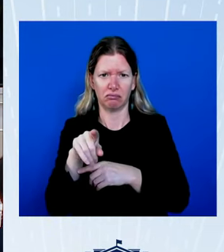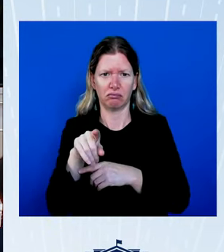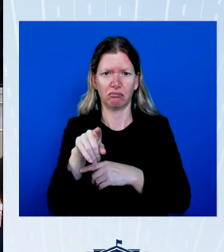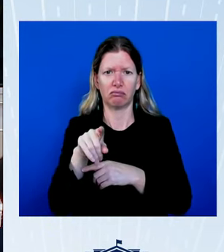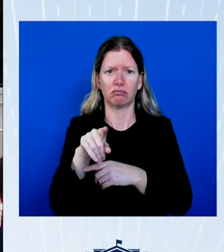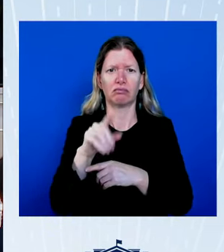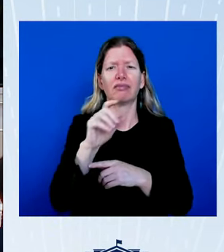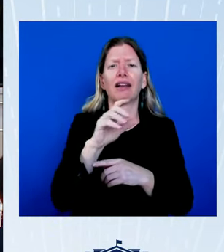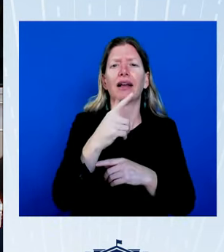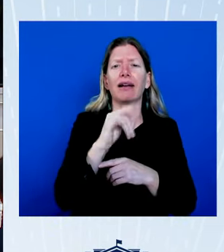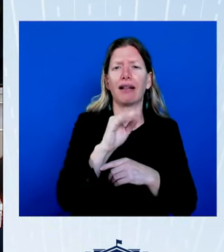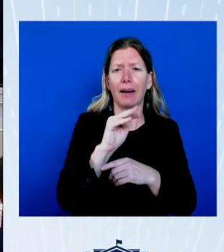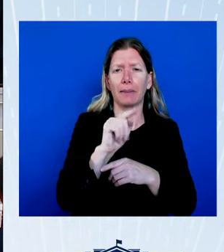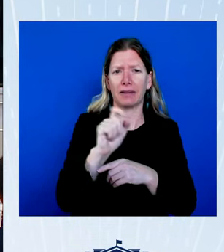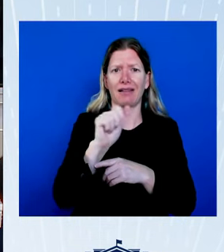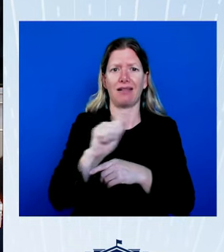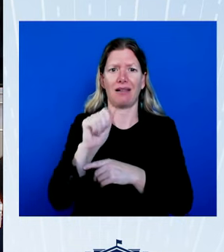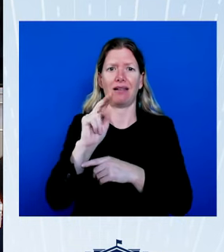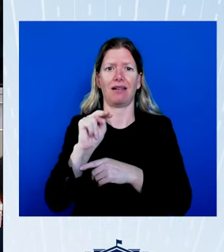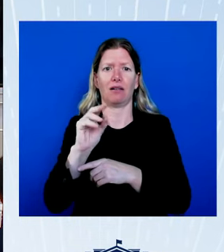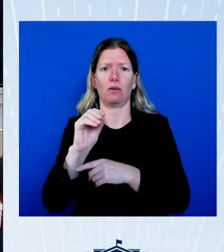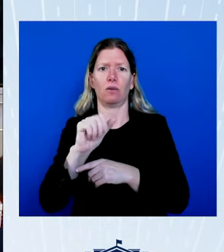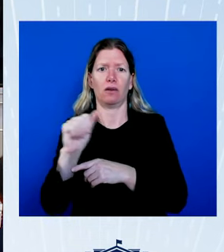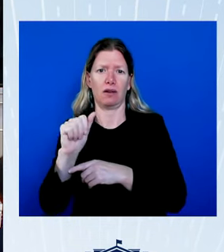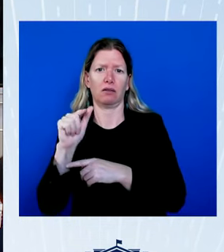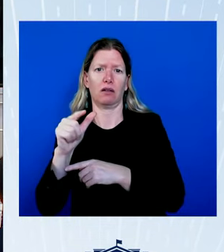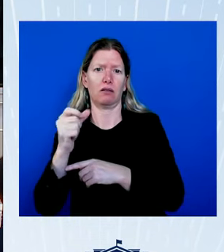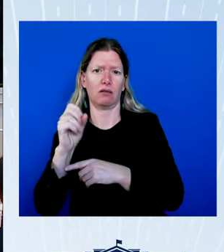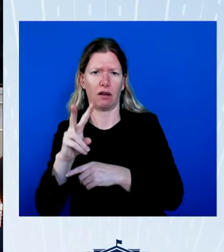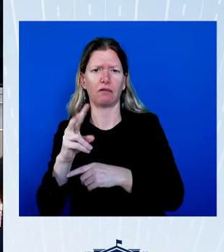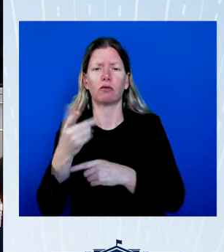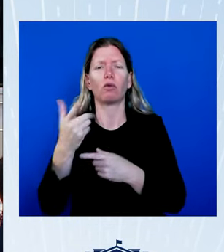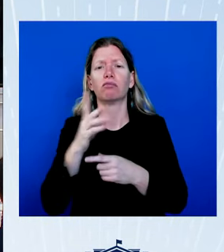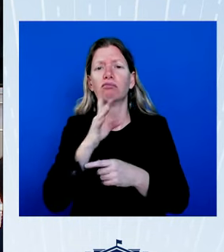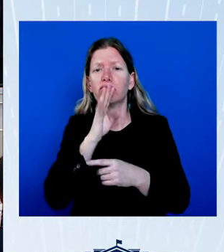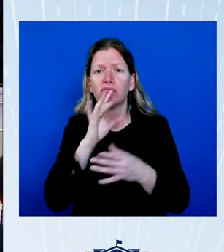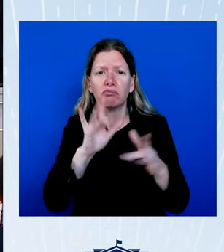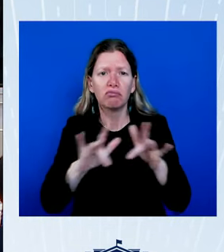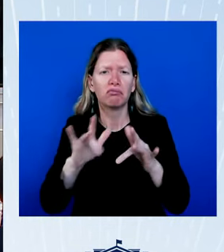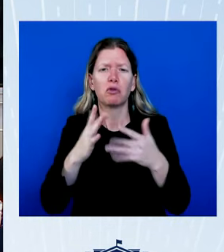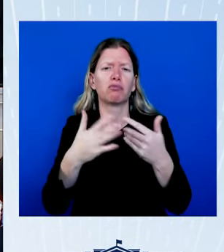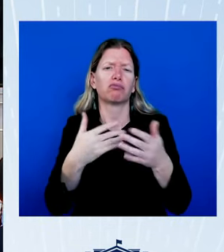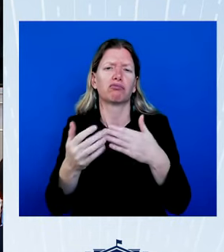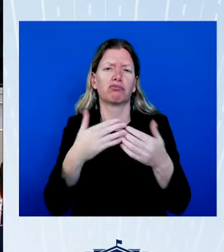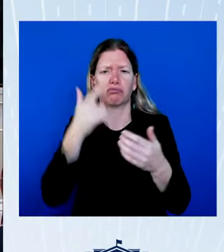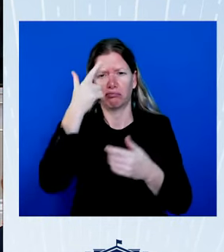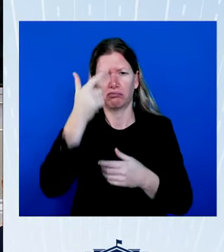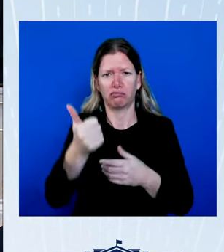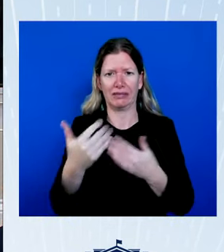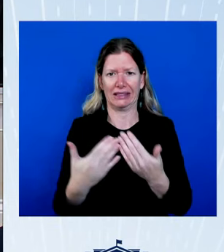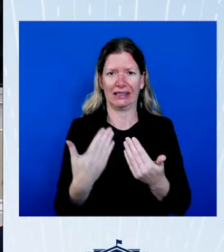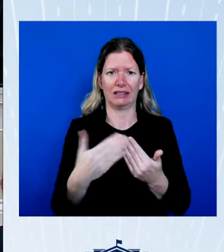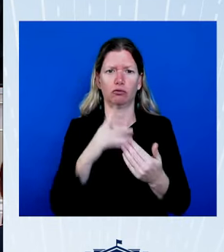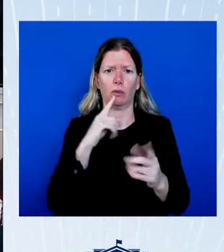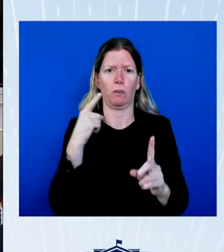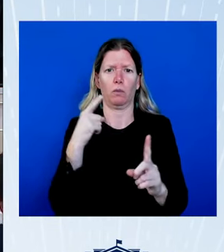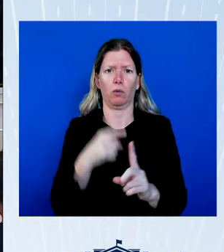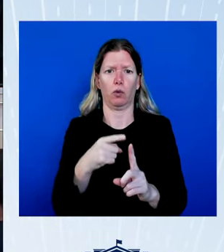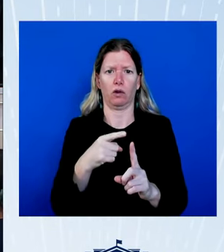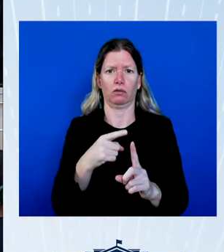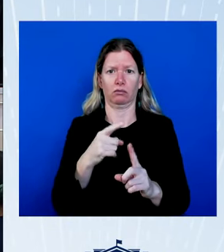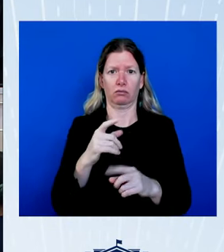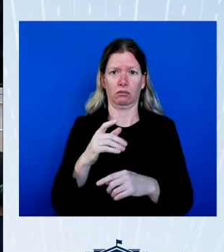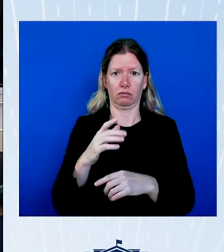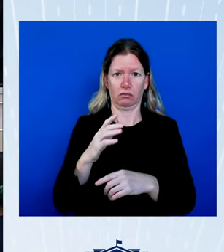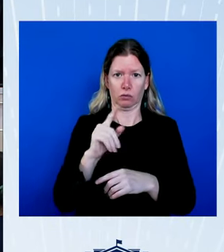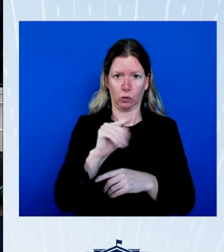valuable as the value they provide to their to our users. So please provide your input. It's incredibly important. We're also focused on capacity